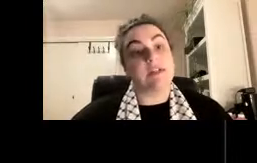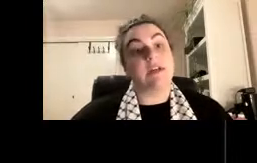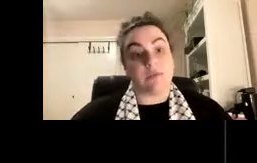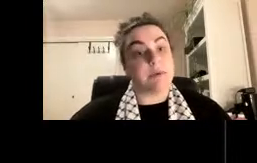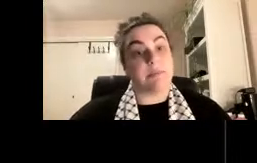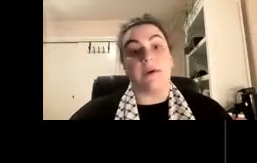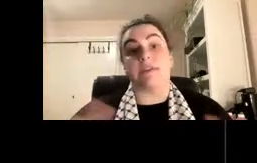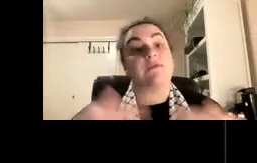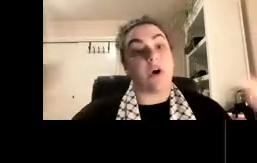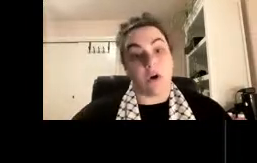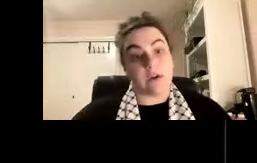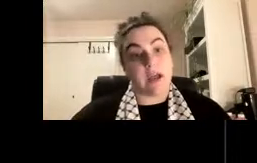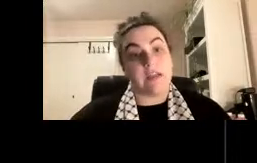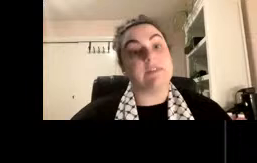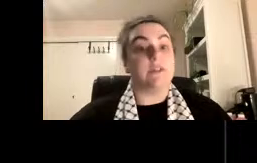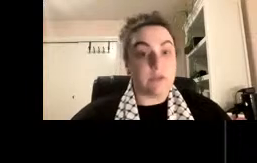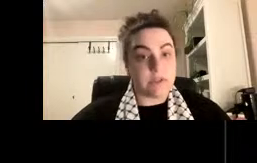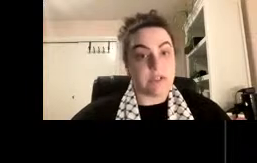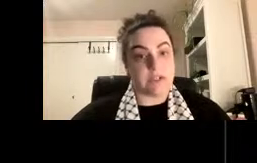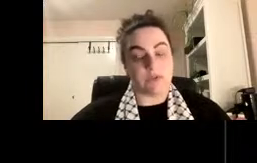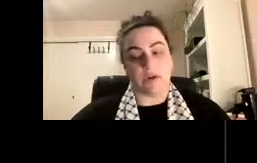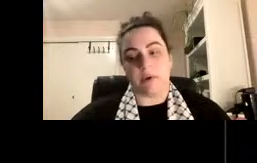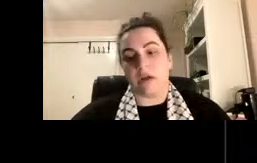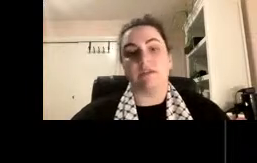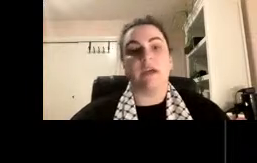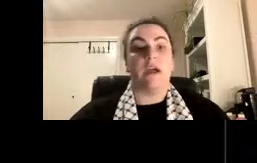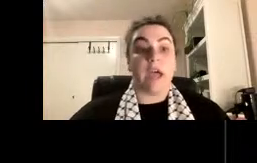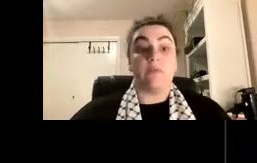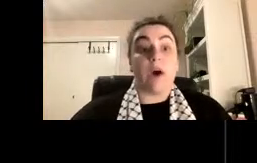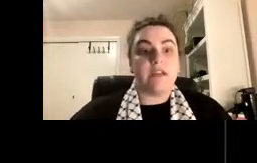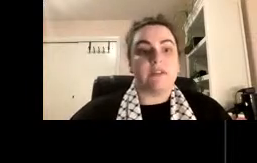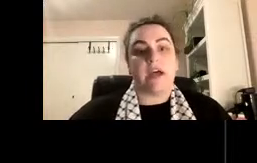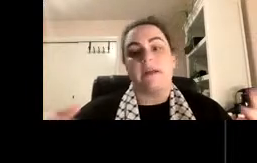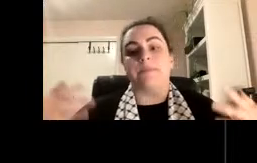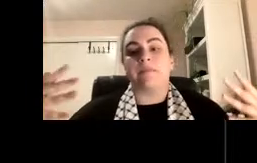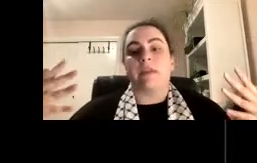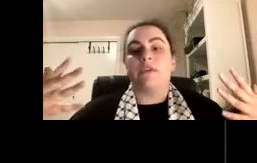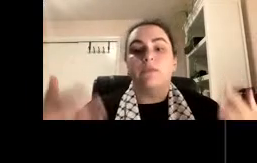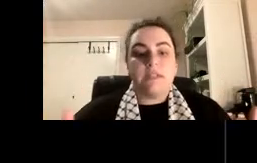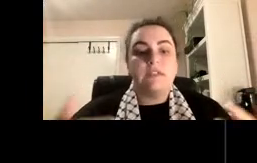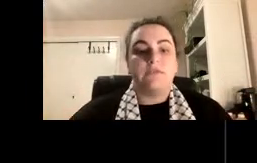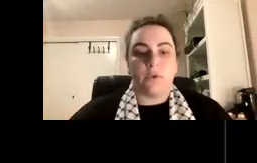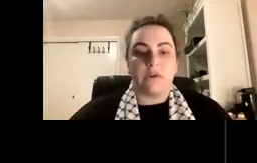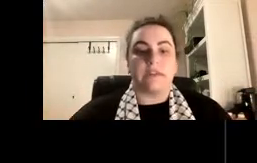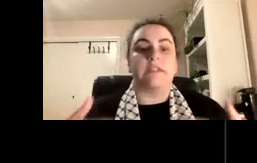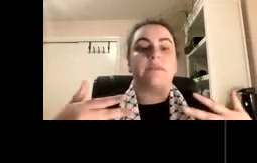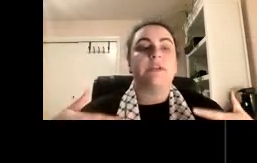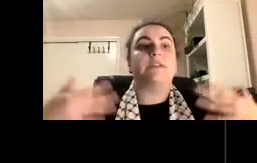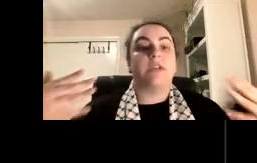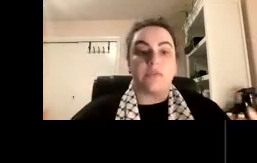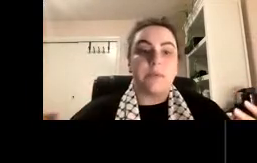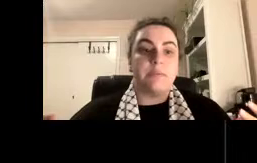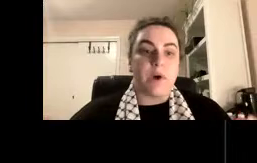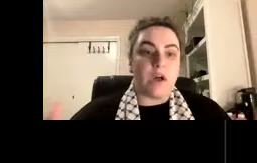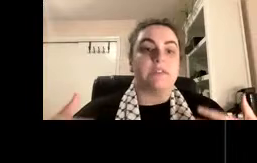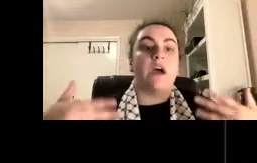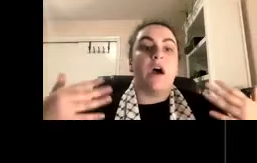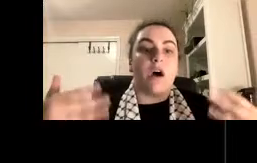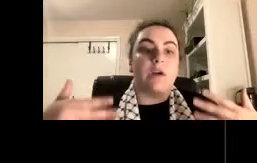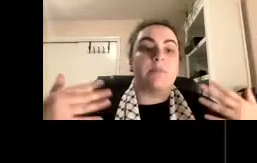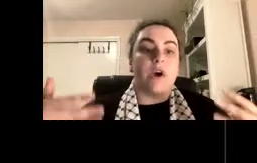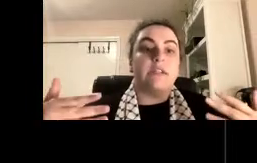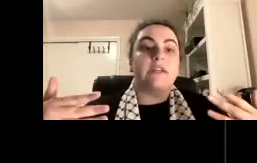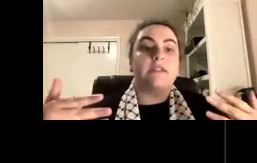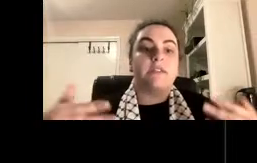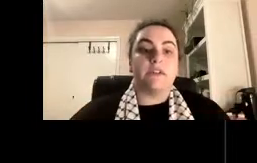invested in government bonds of all kinds, including Israel bonds. And why is that? The reason for this is because government bonds